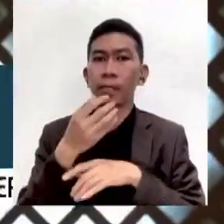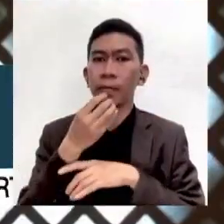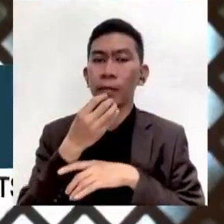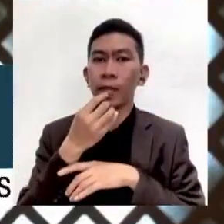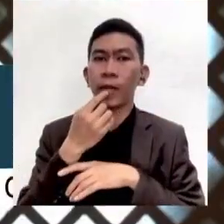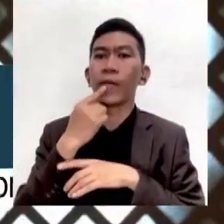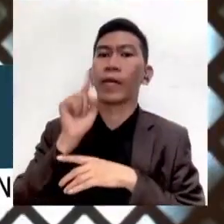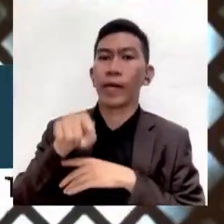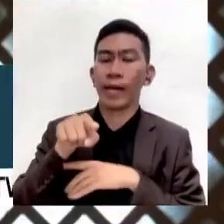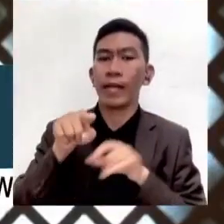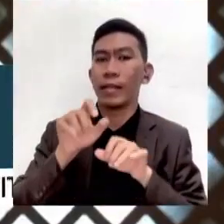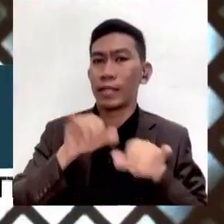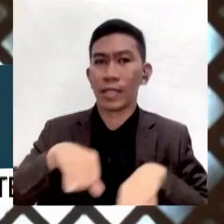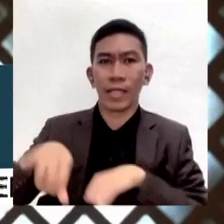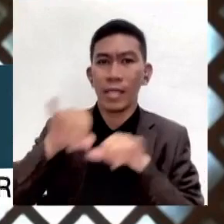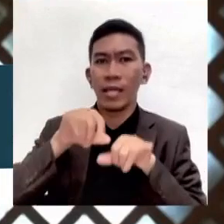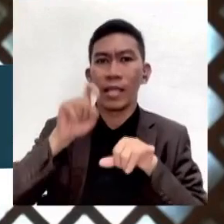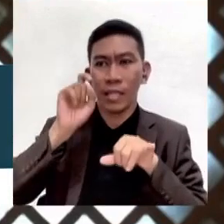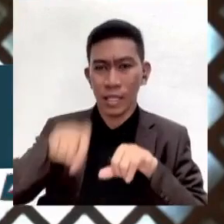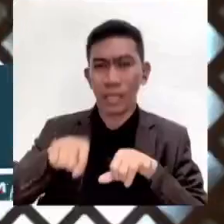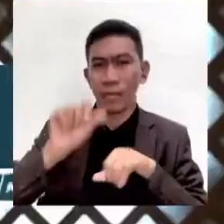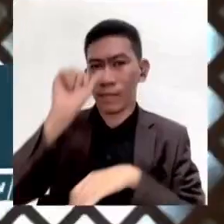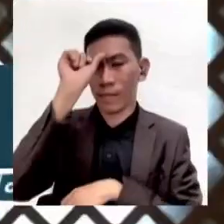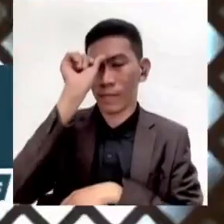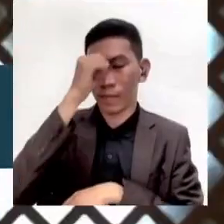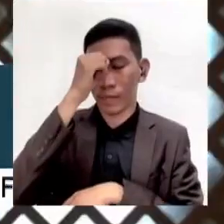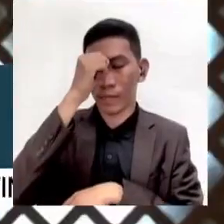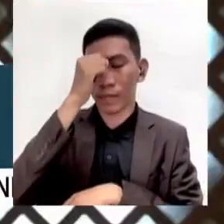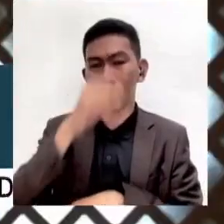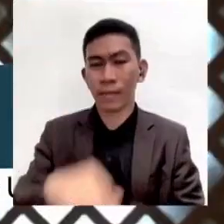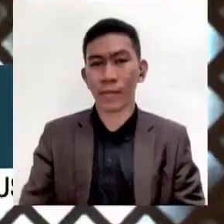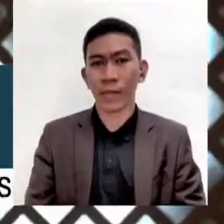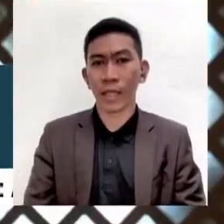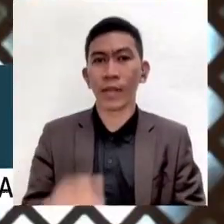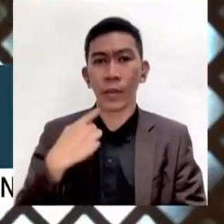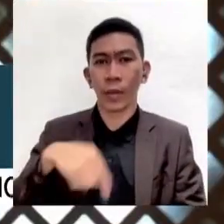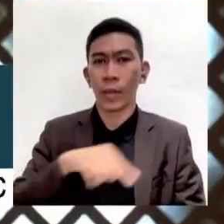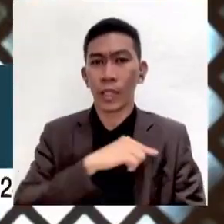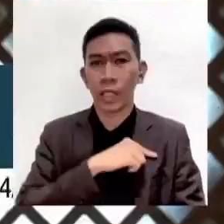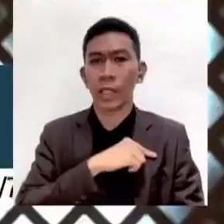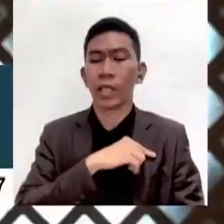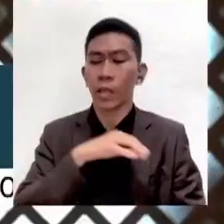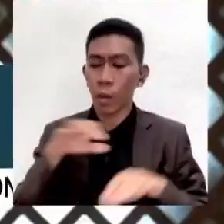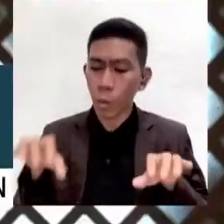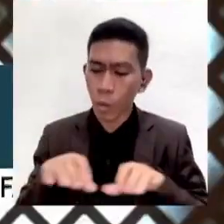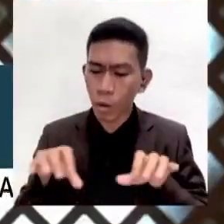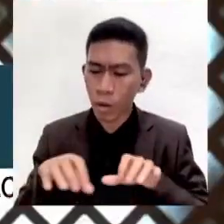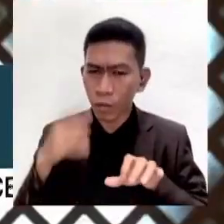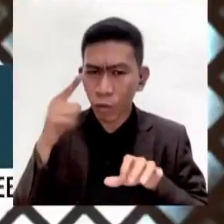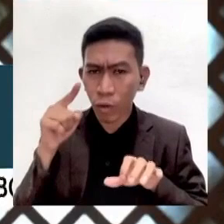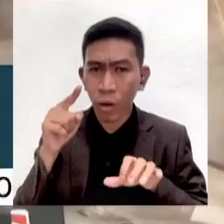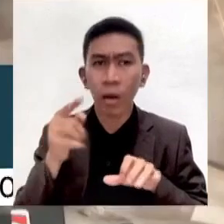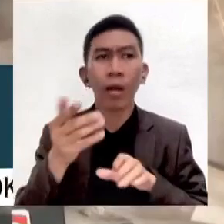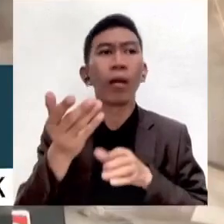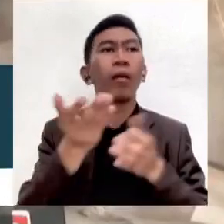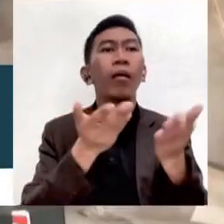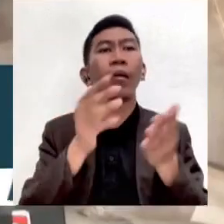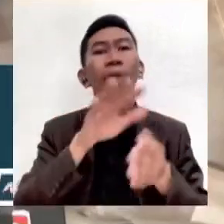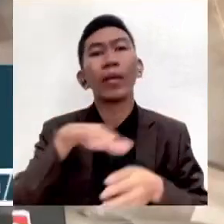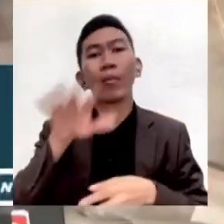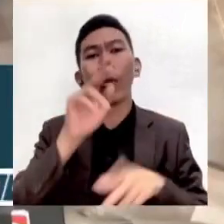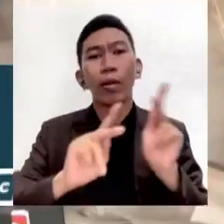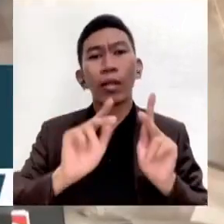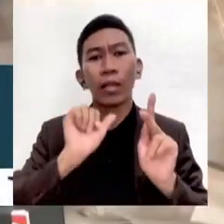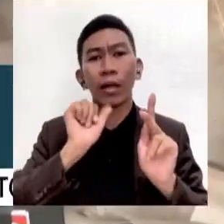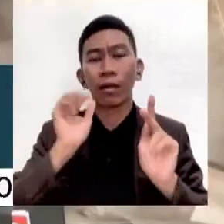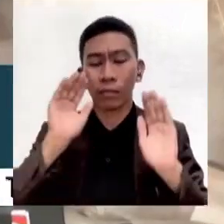must always heed. We are working for the people. not for ourselves. We